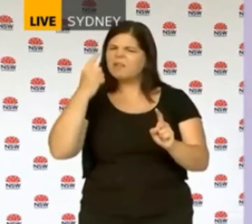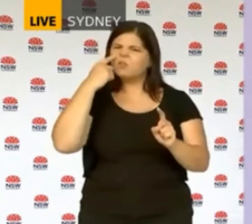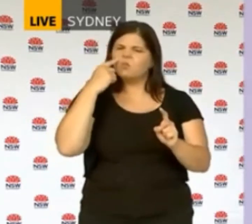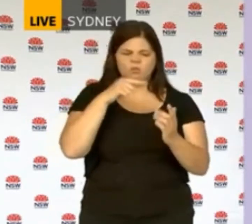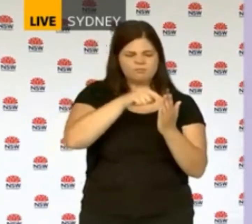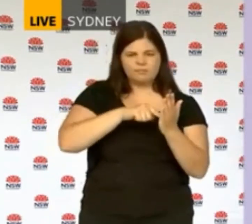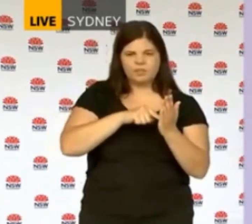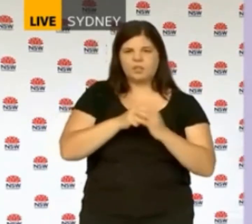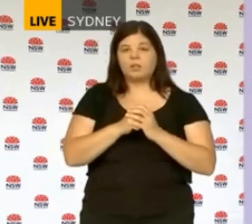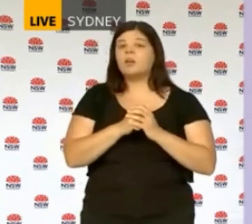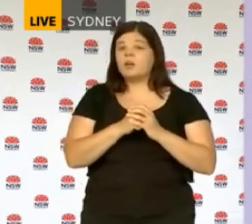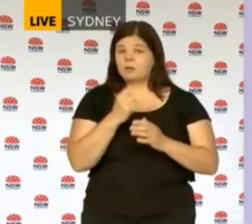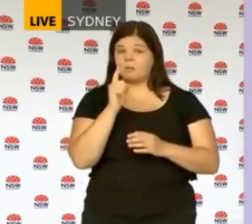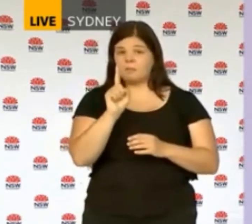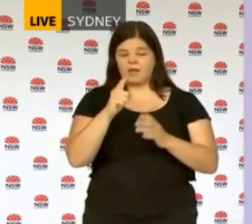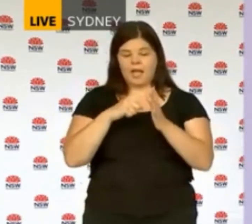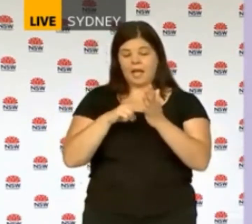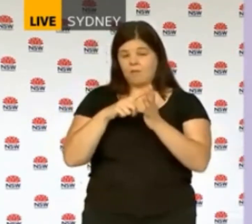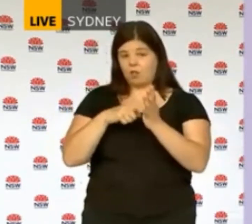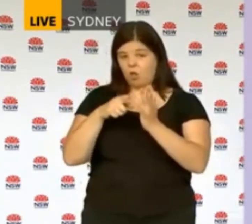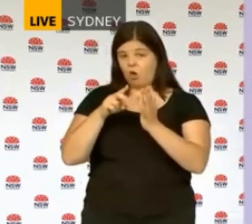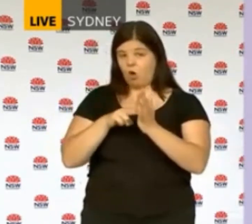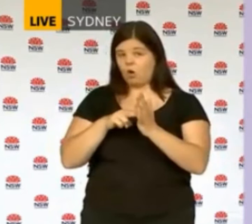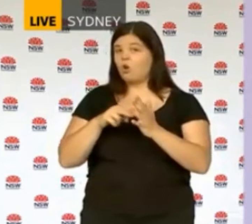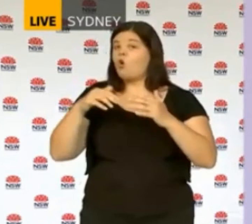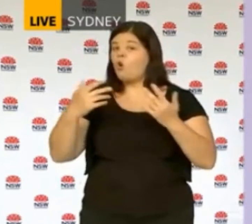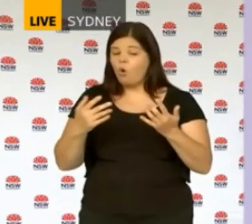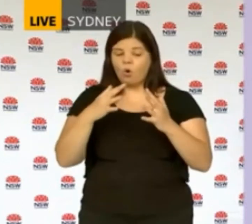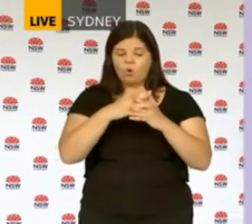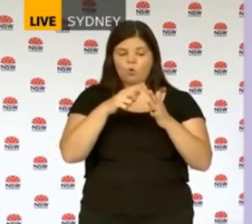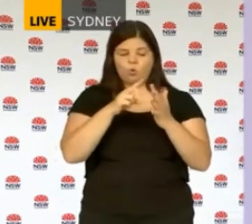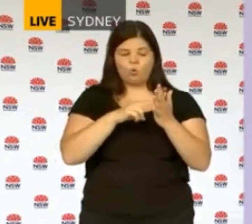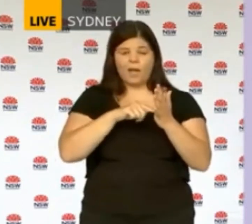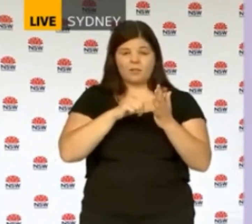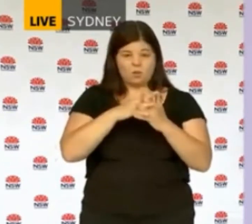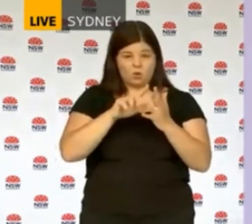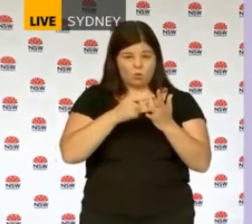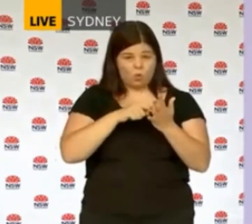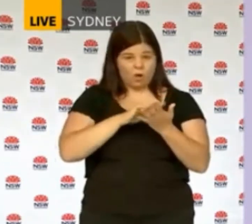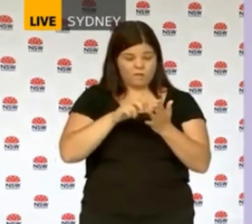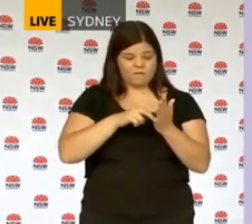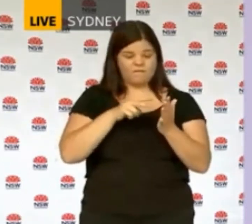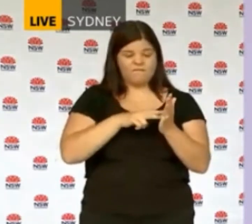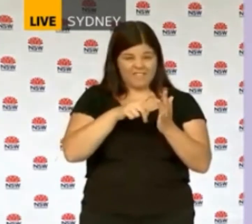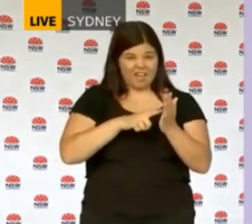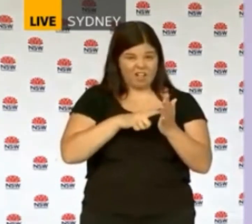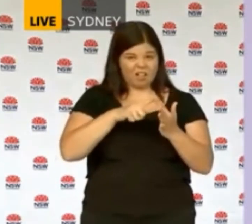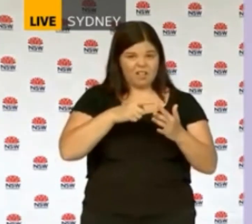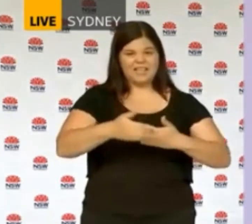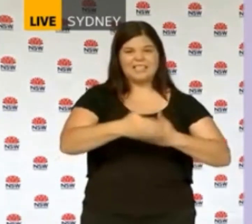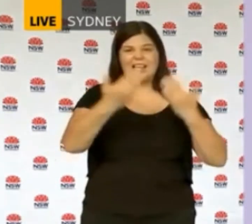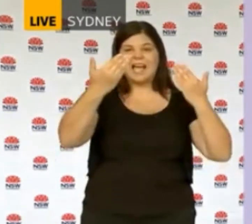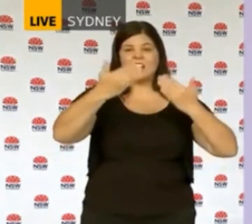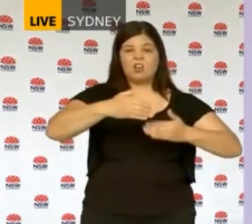venues of concerns in Wentworthville and Avalon. So if you were in the Wentworthville ChemSave day and night pharmacy on